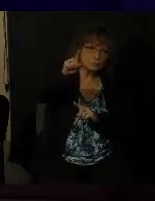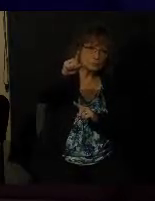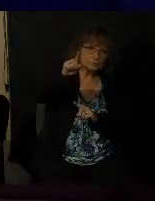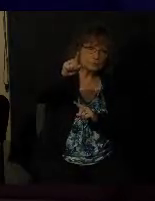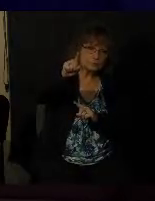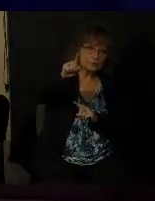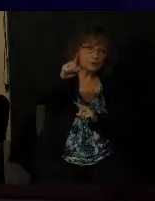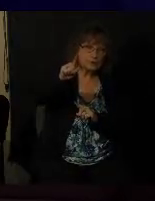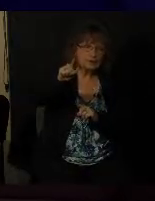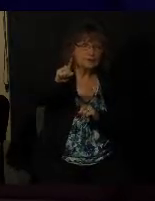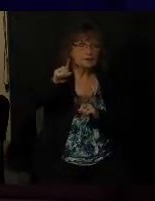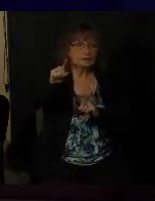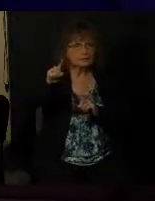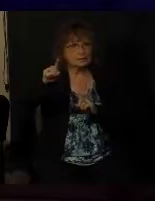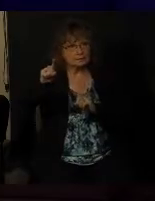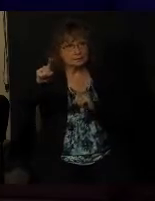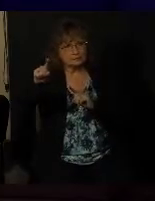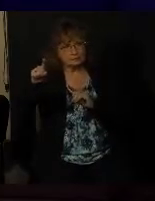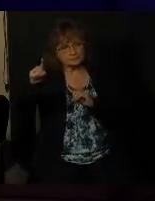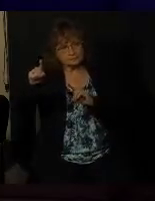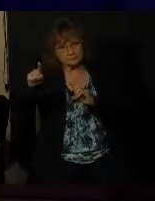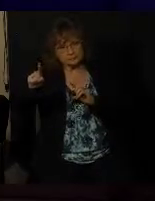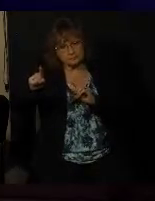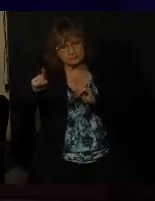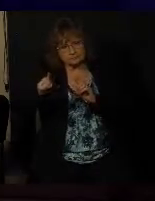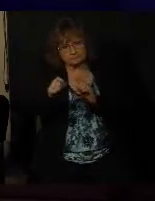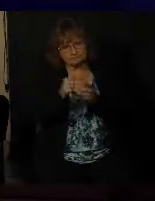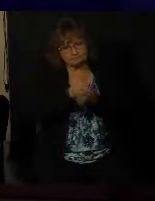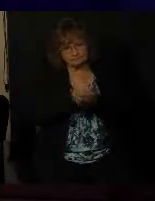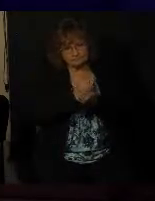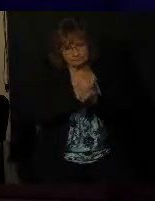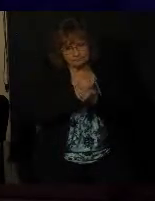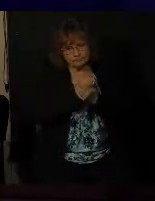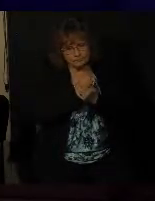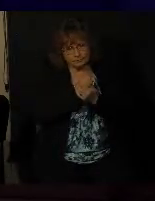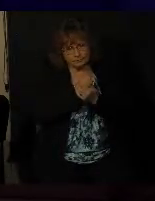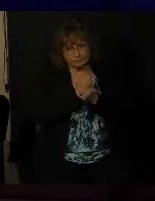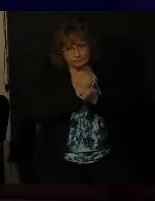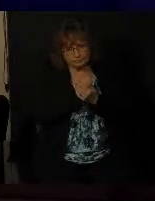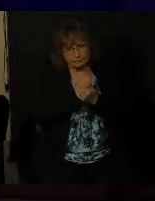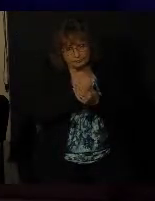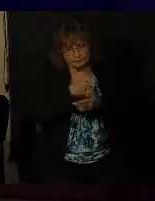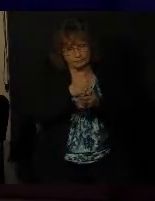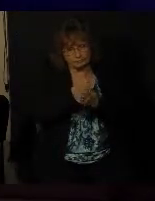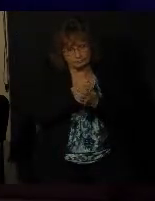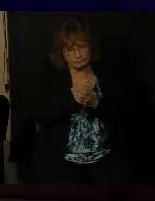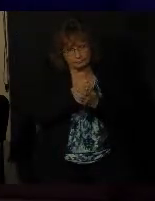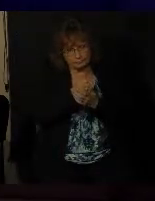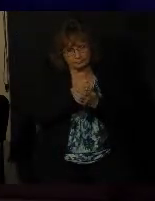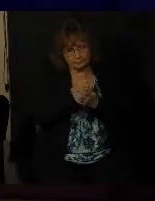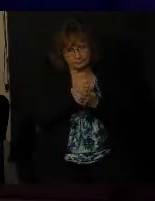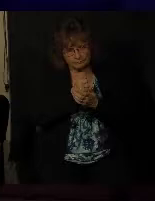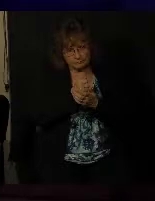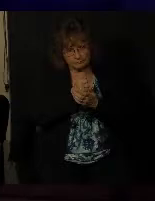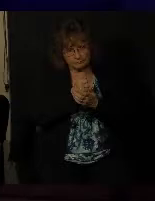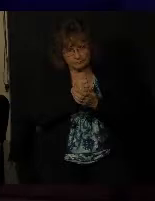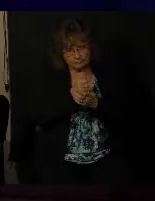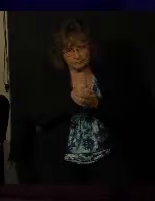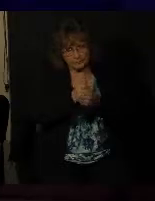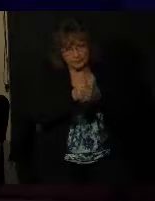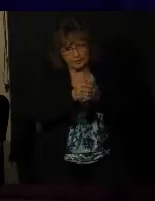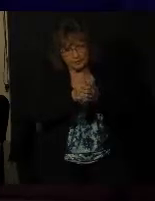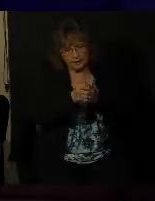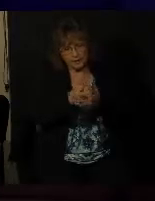character. For I am not left to feel after thee in the darkness of my nature, nor to worship you as the unknown